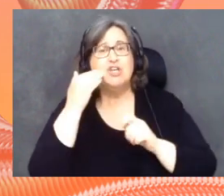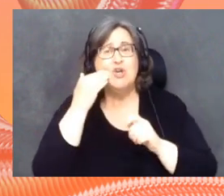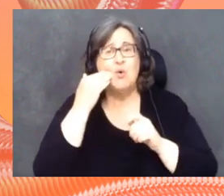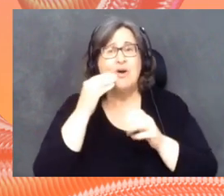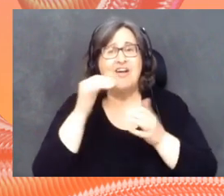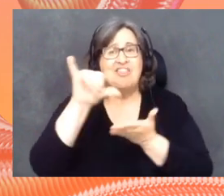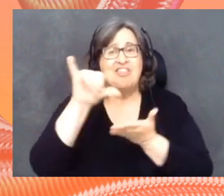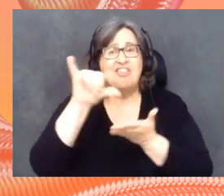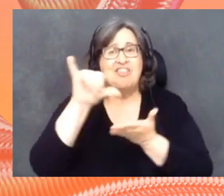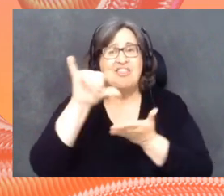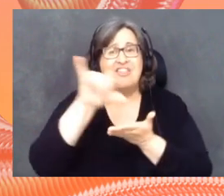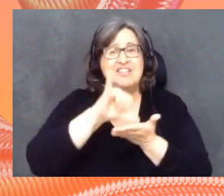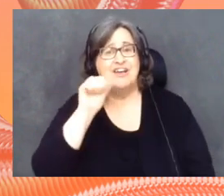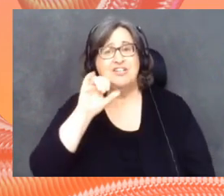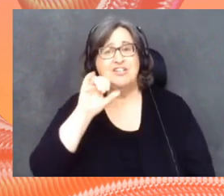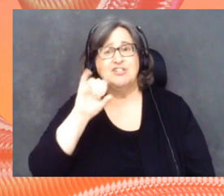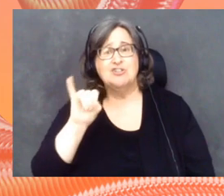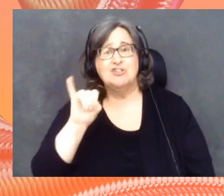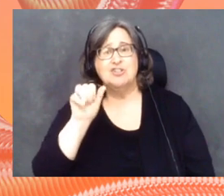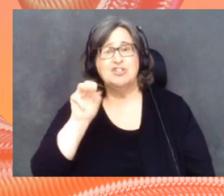know, it's like,